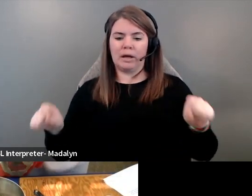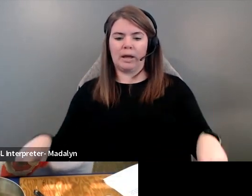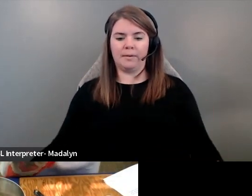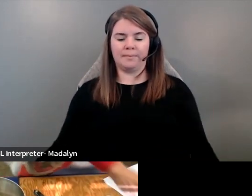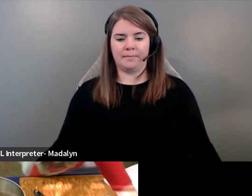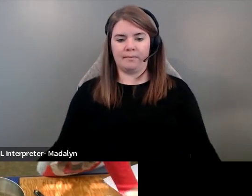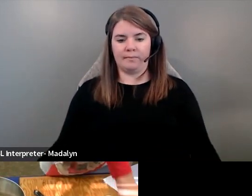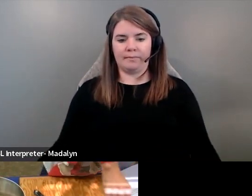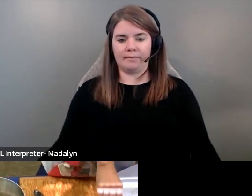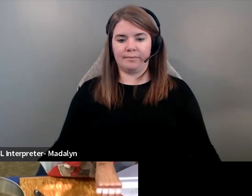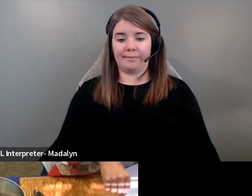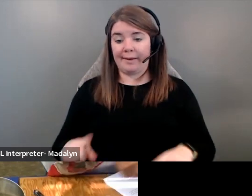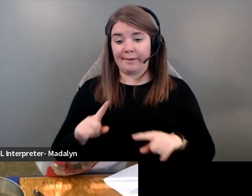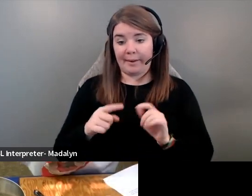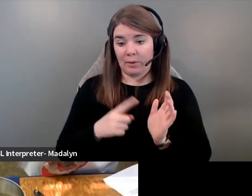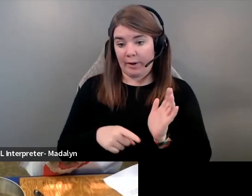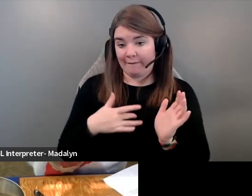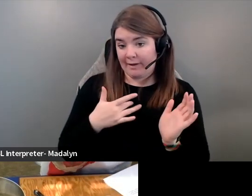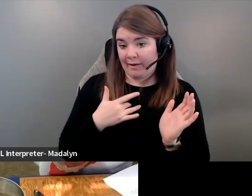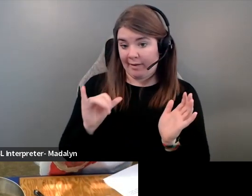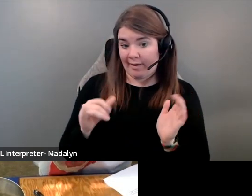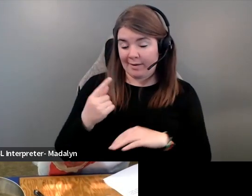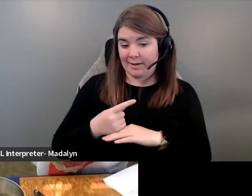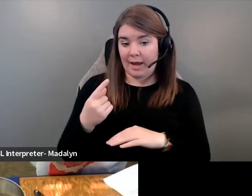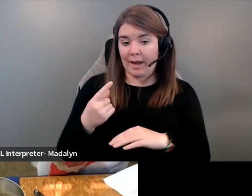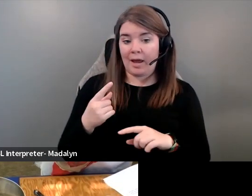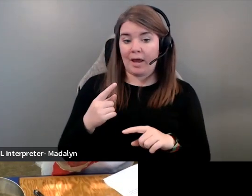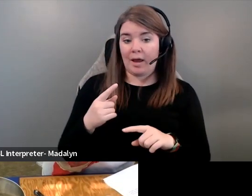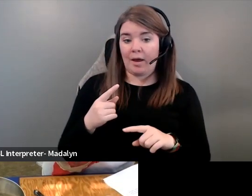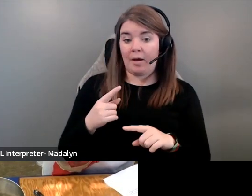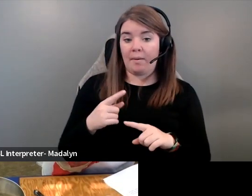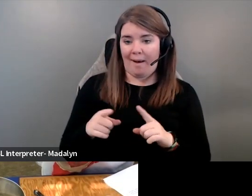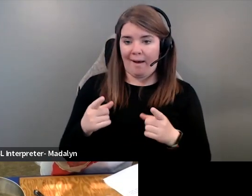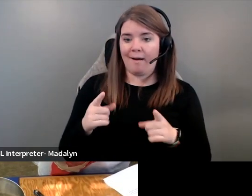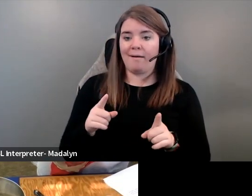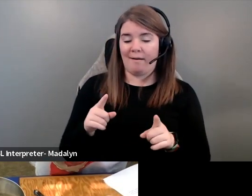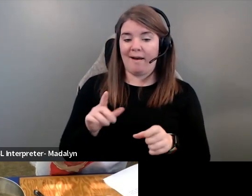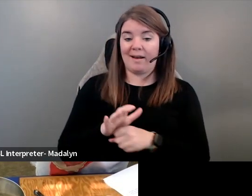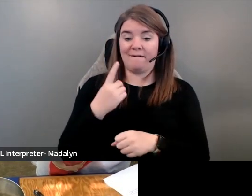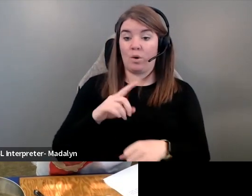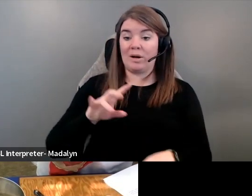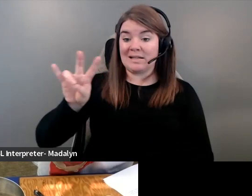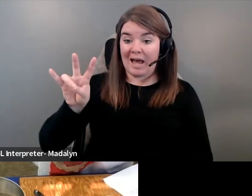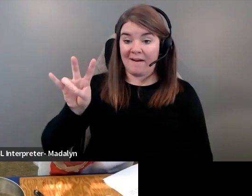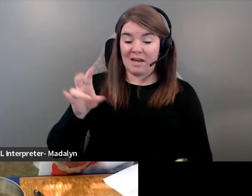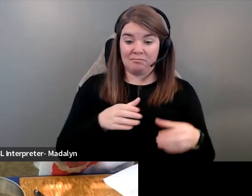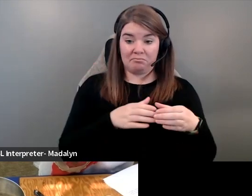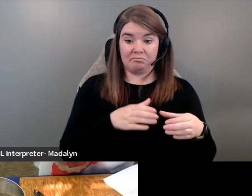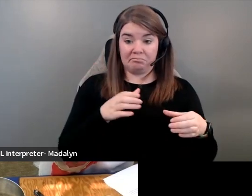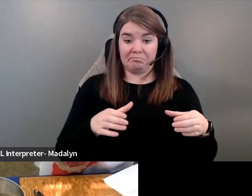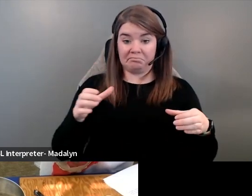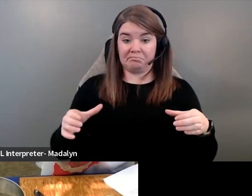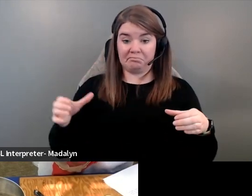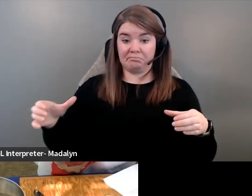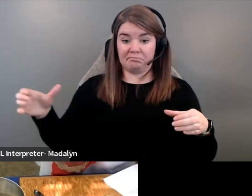depending on what you feel like that day. But it will package up into 7 little Tupperwares like this. I would recommend putting 5 of them